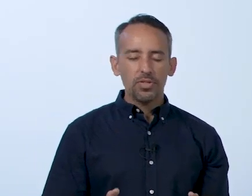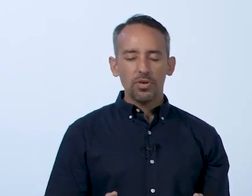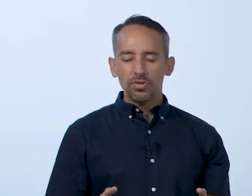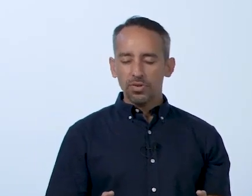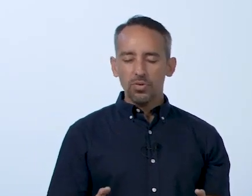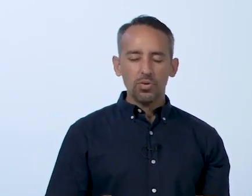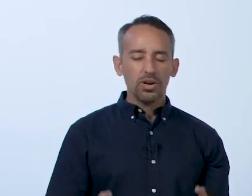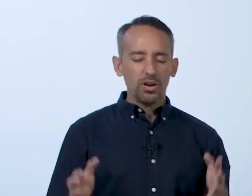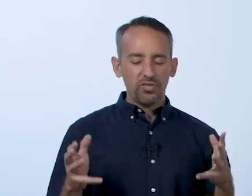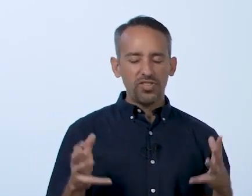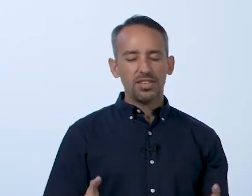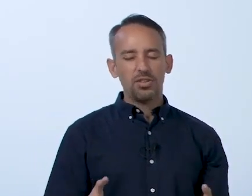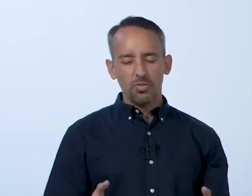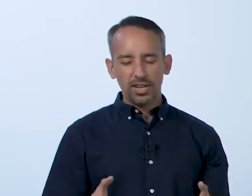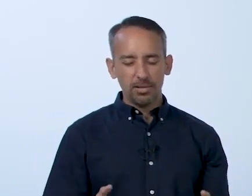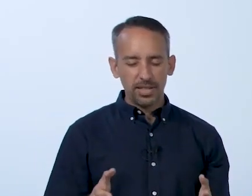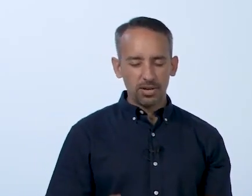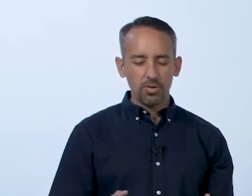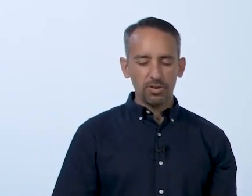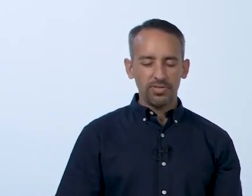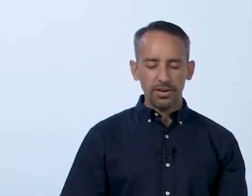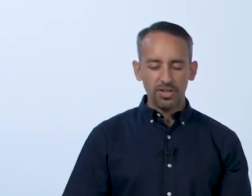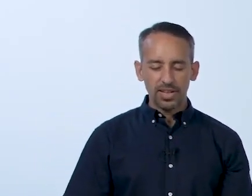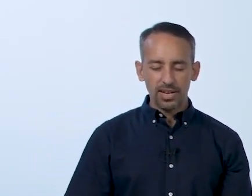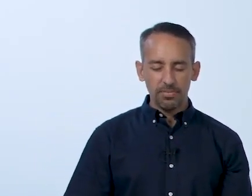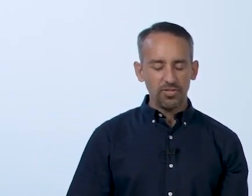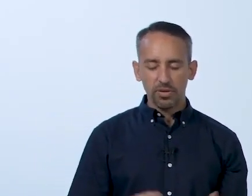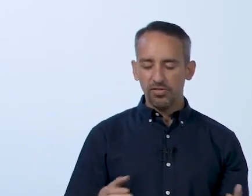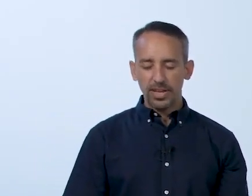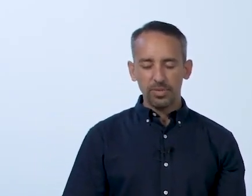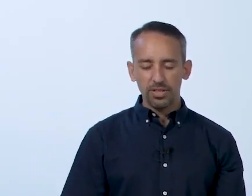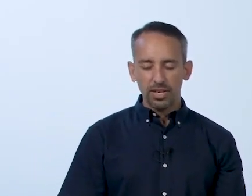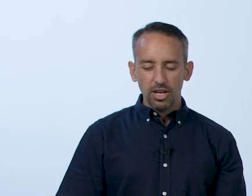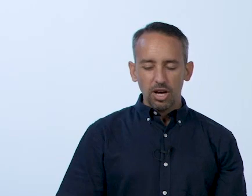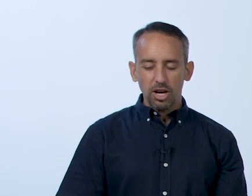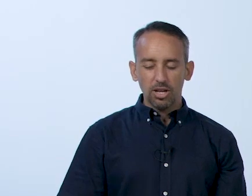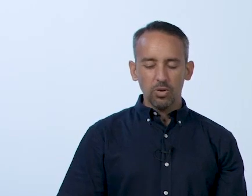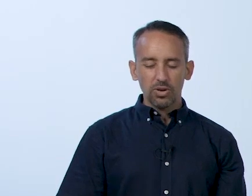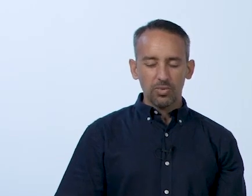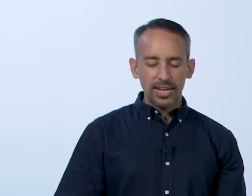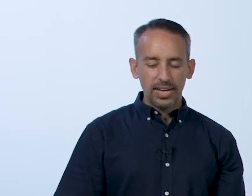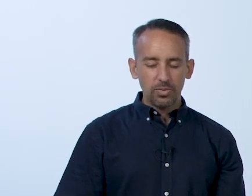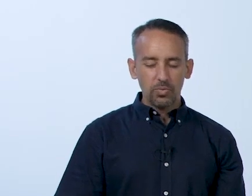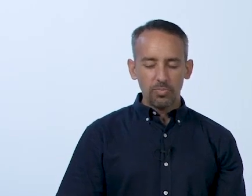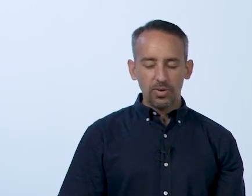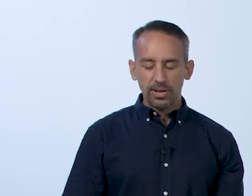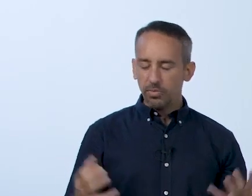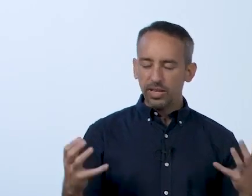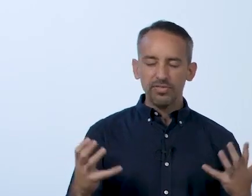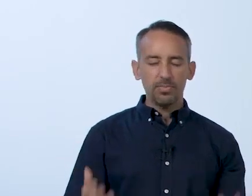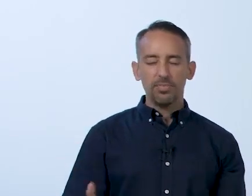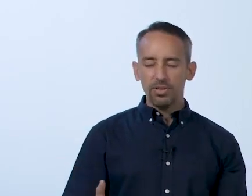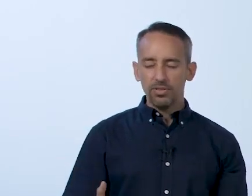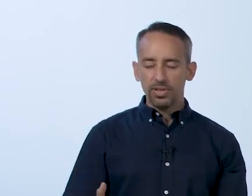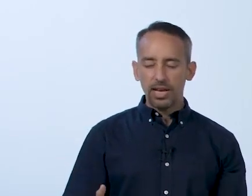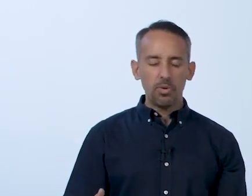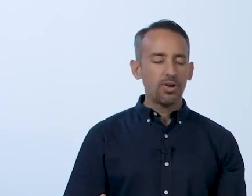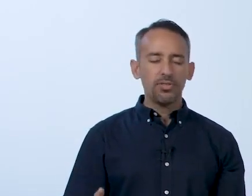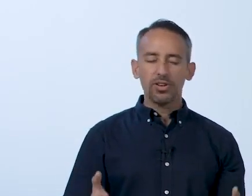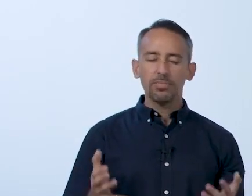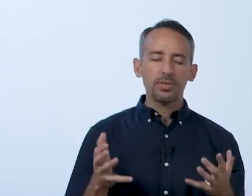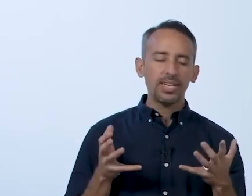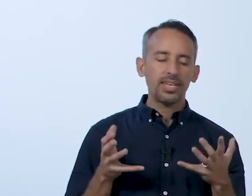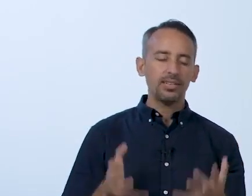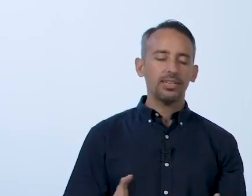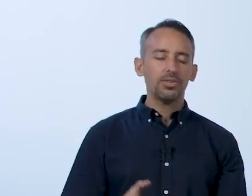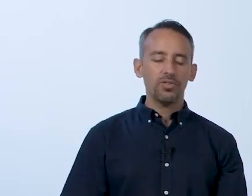we pray for those who are affected directly by the coronavirus, God, and for their families. Lord, right now we pray and we lift them up to you. God, we